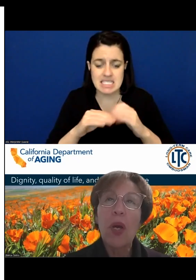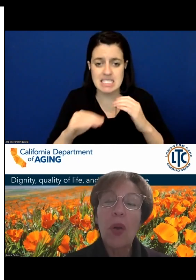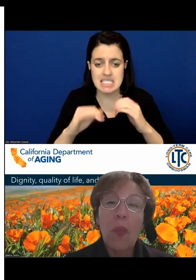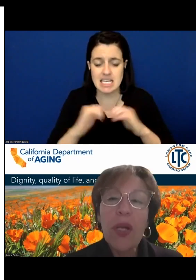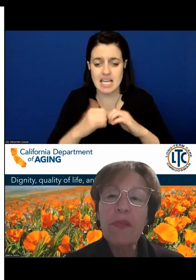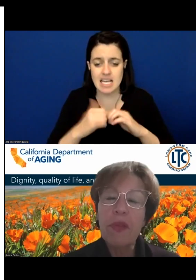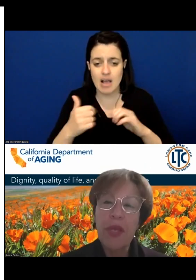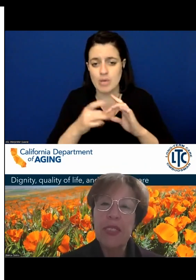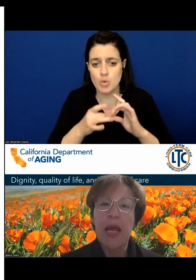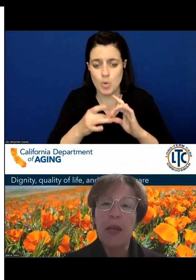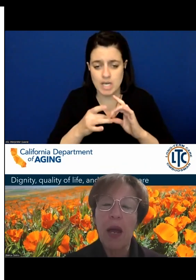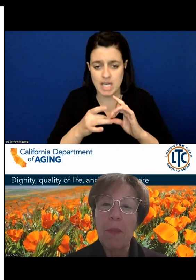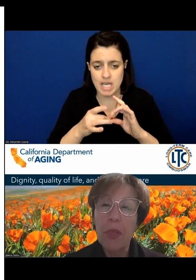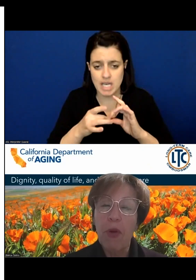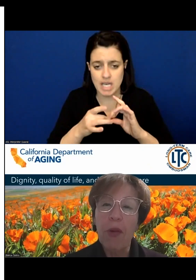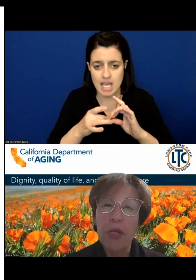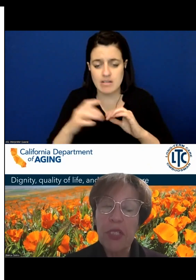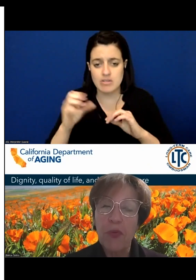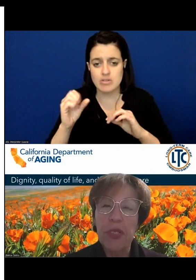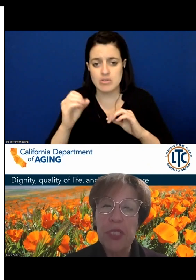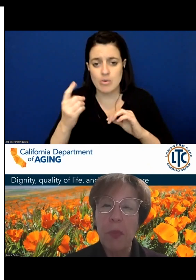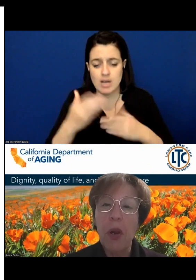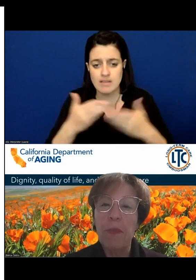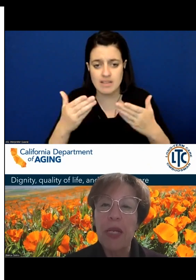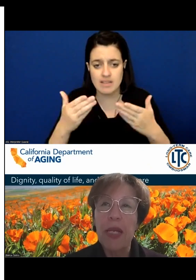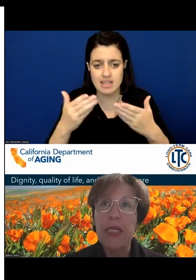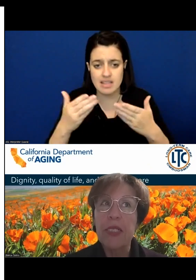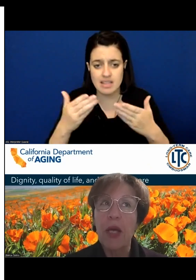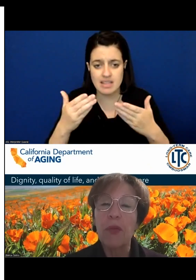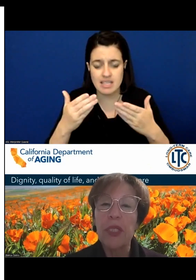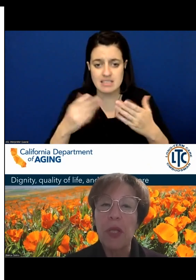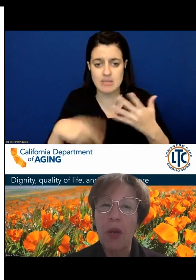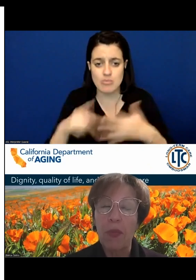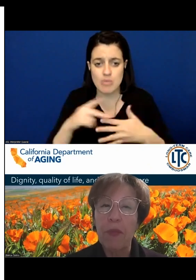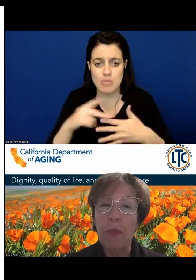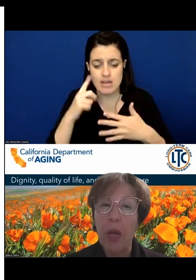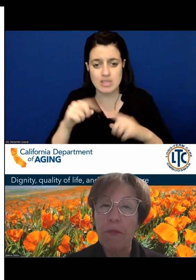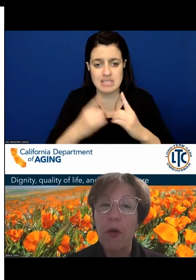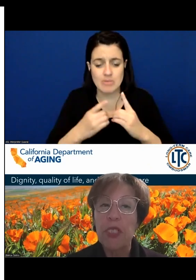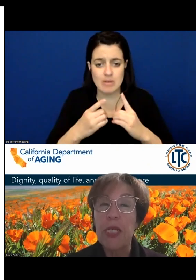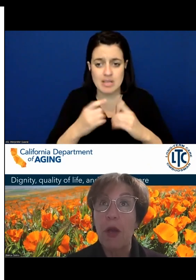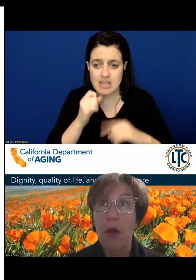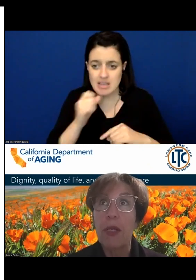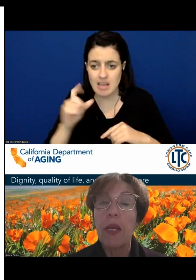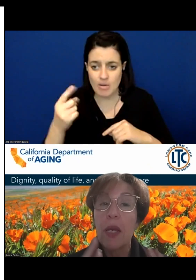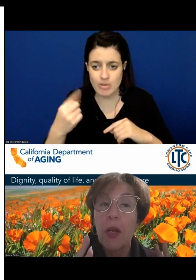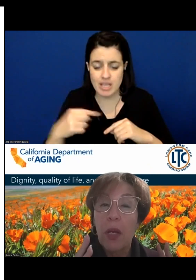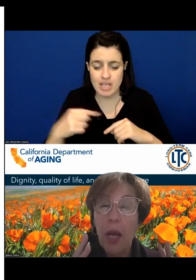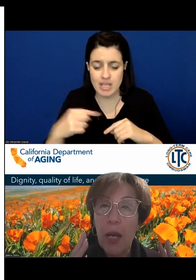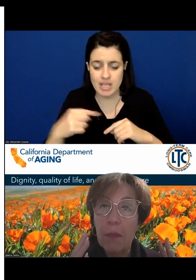So one of the things that the priorities for this department is not only are we focusing on